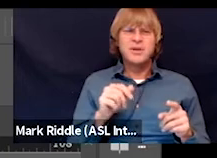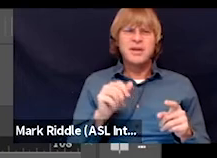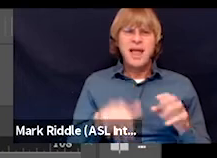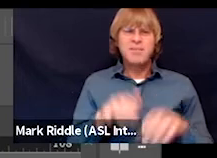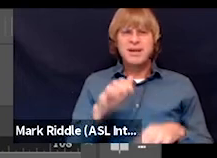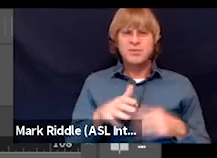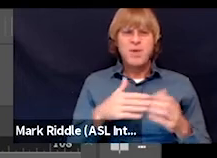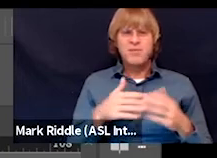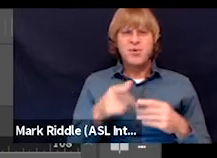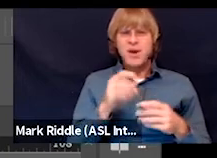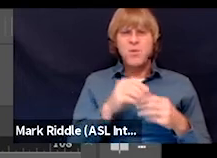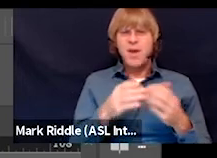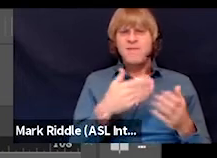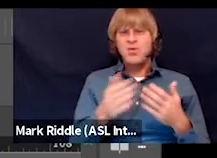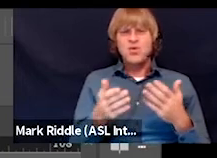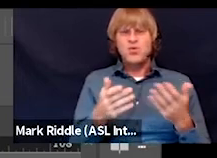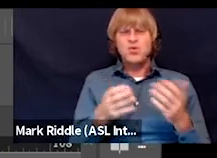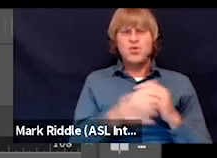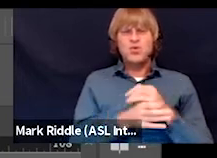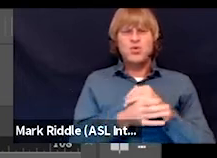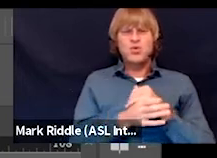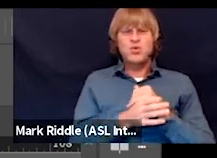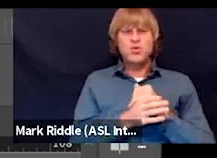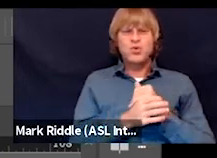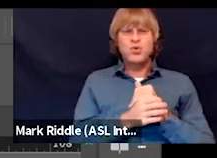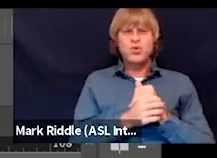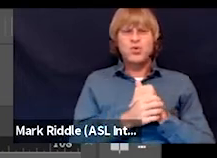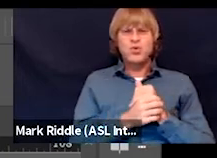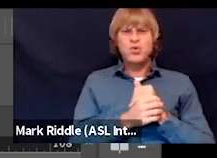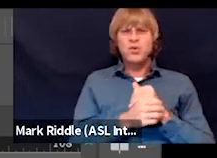type in whatever